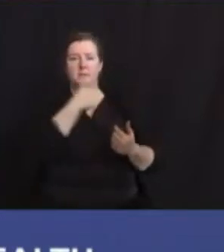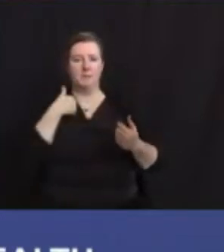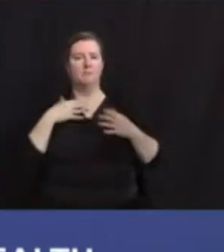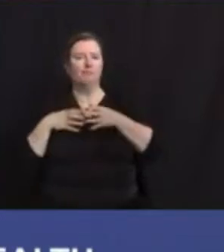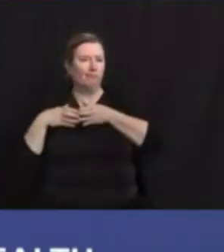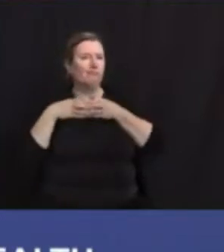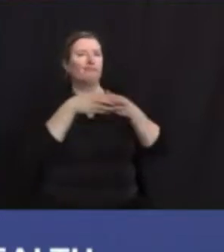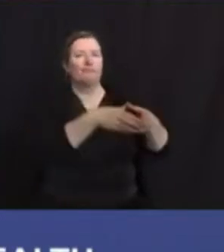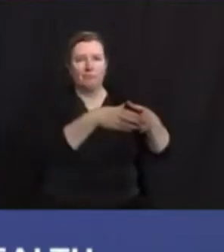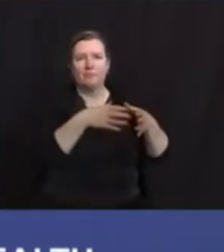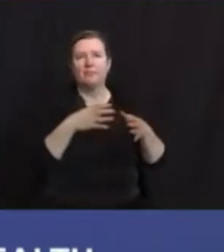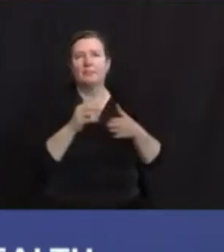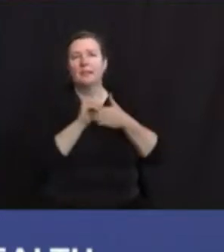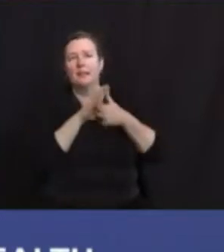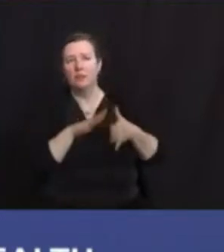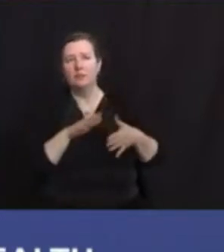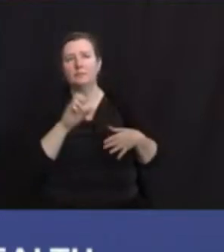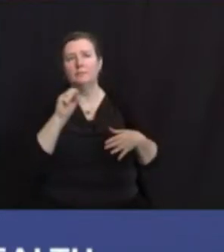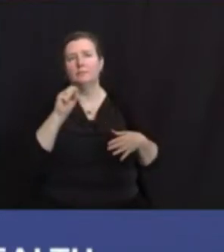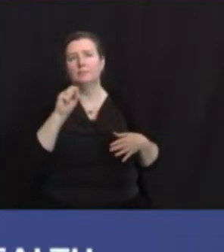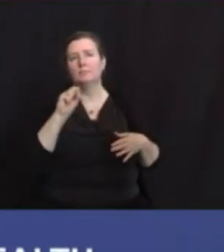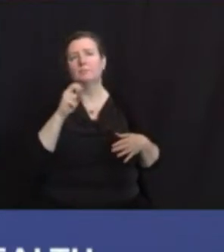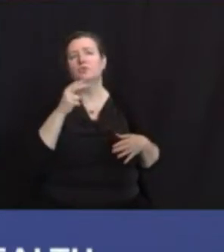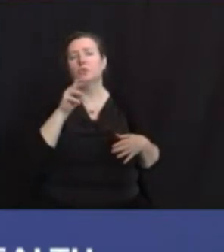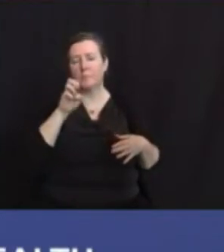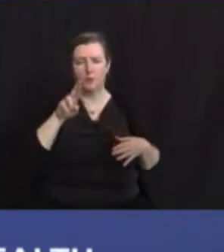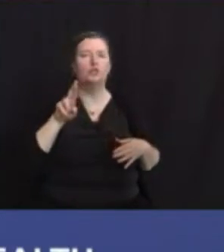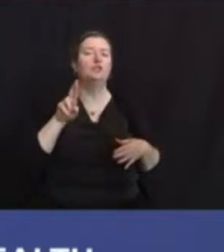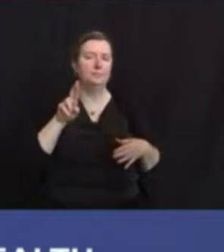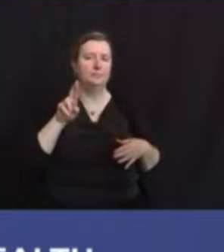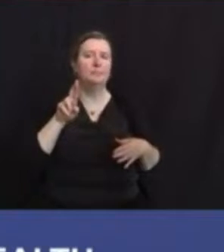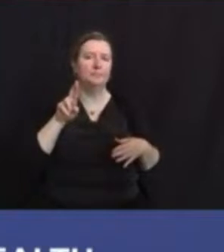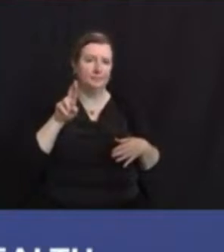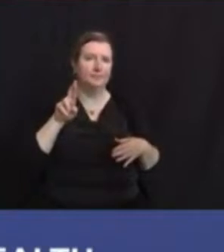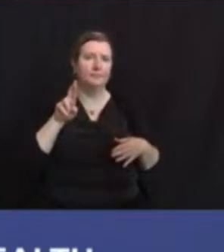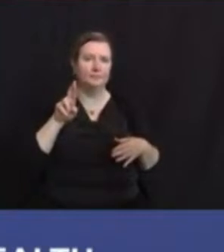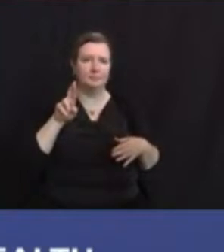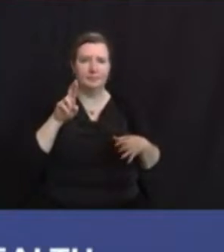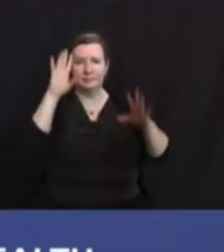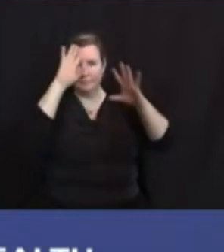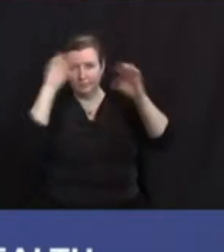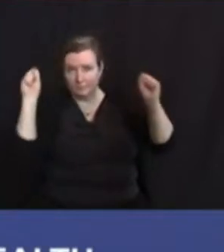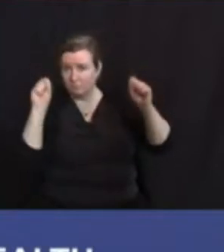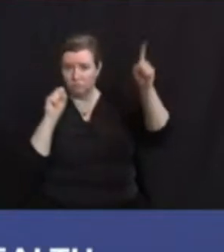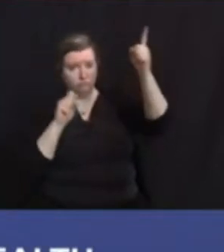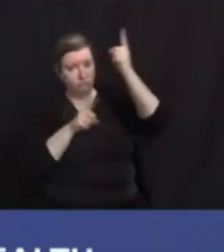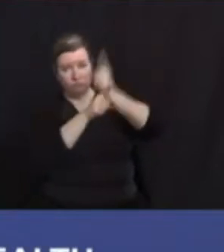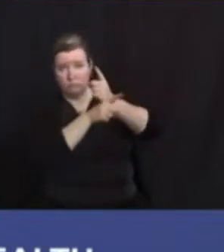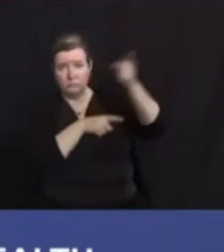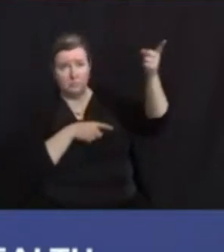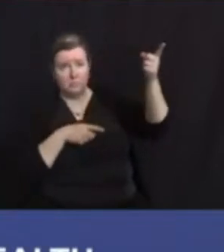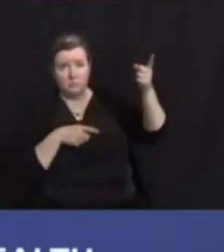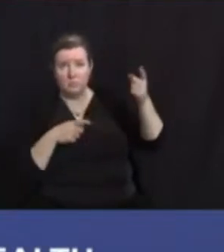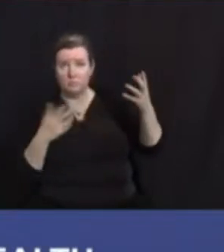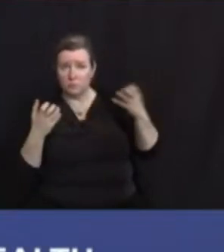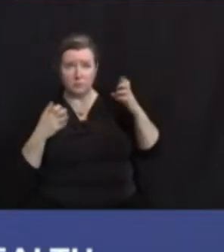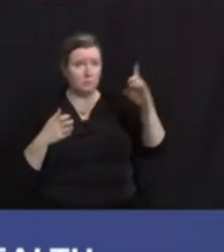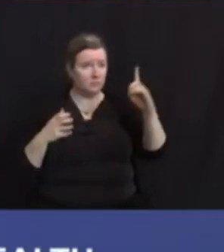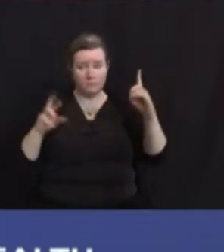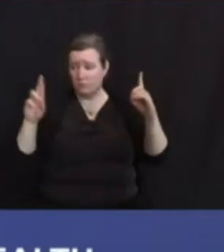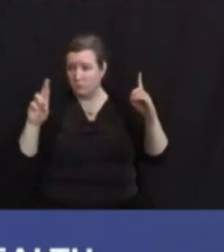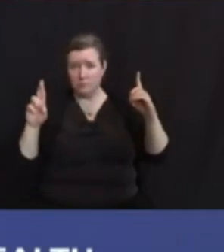Schumer's team. The president is right to proceed wanting bipartisan